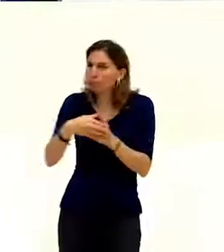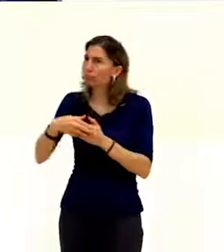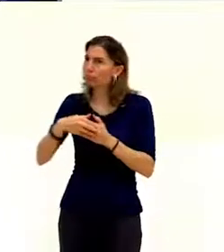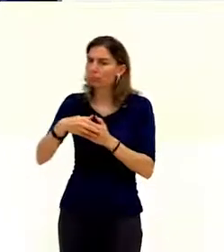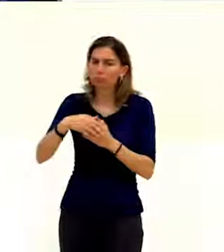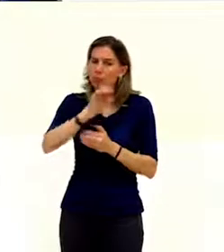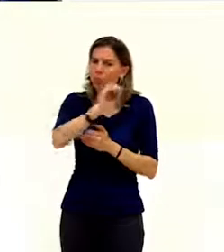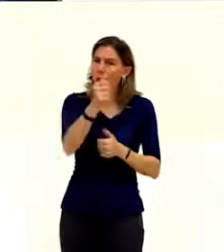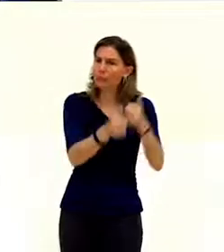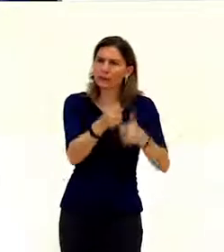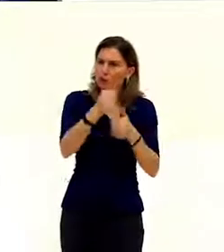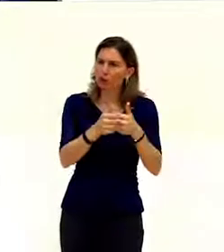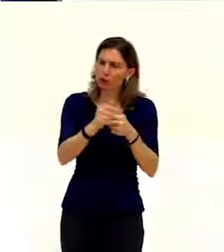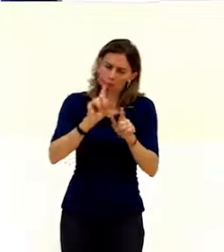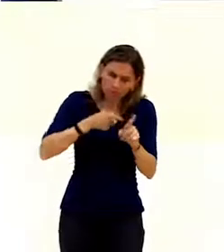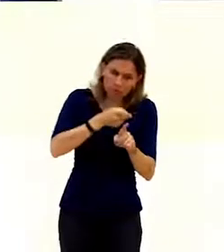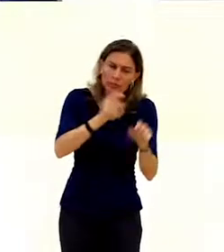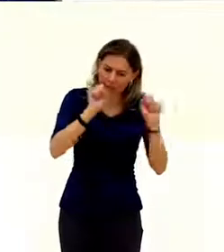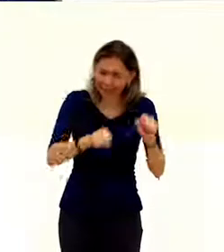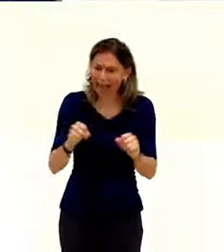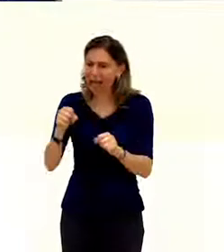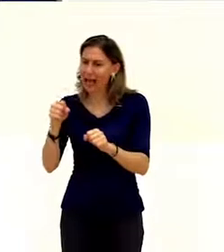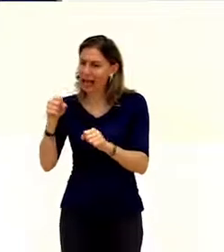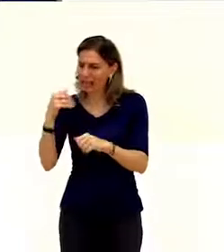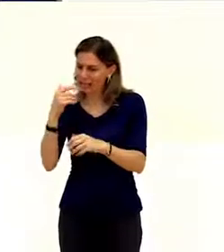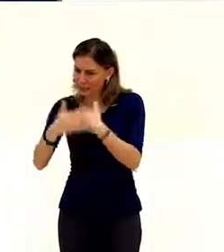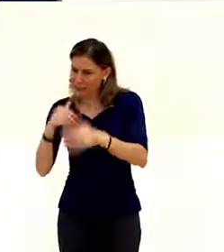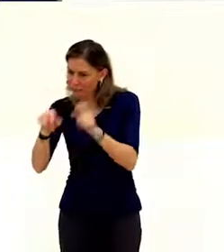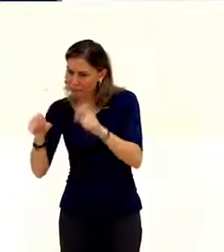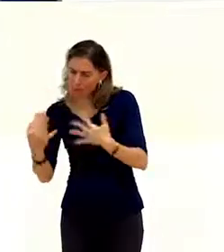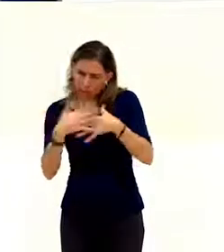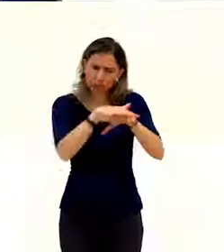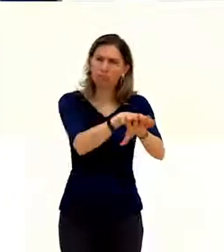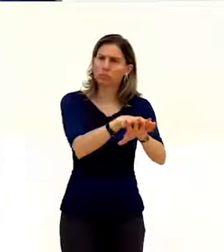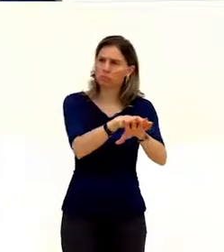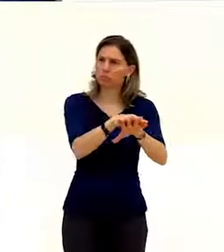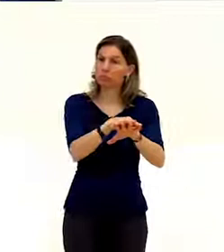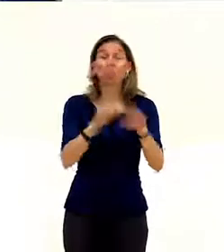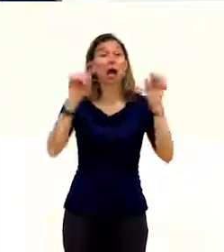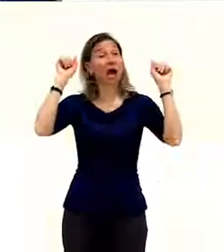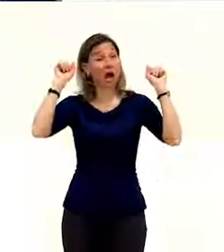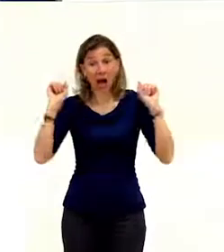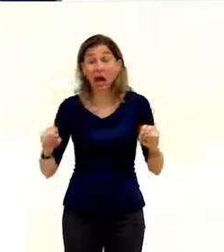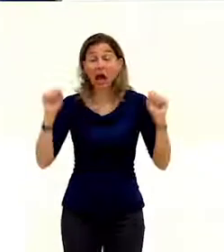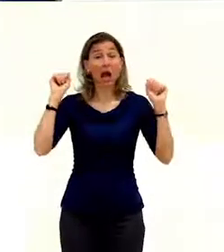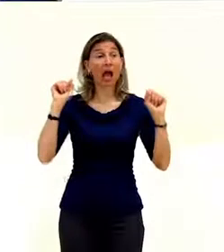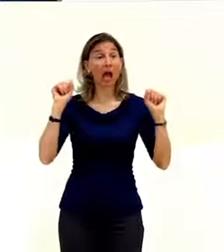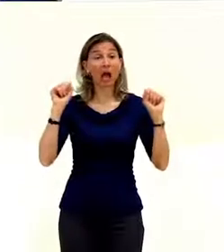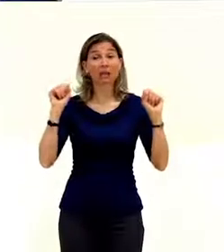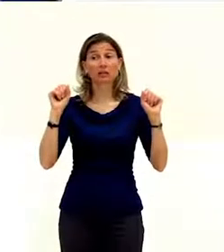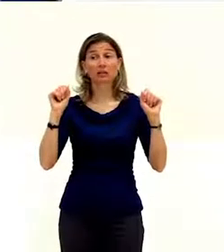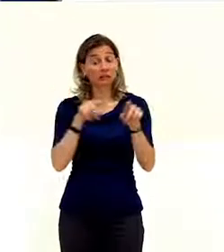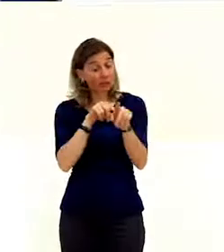Magic. Fantastic. You can enter the market successfully, compatibly with European law, without